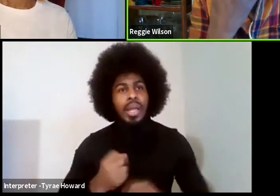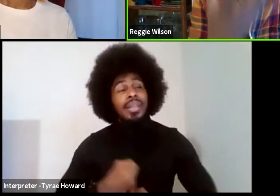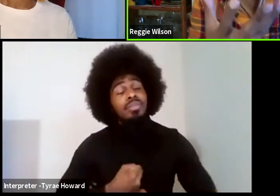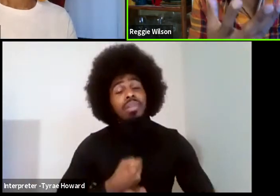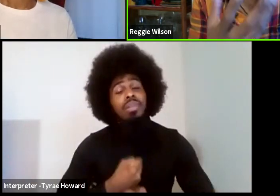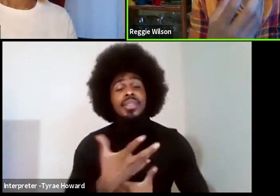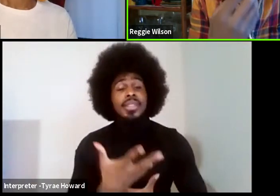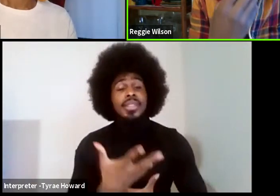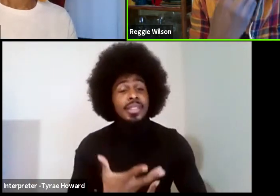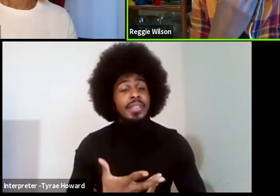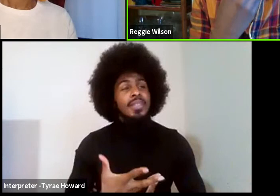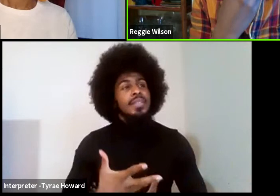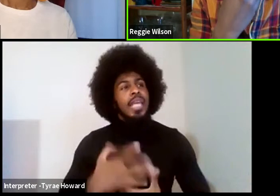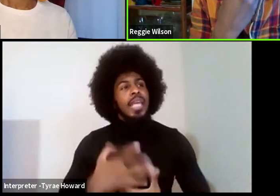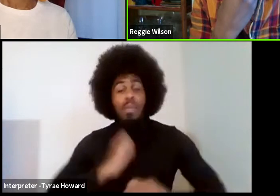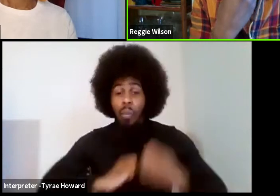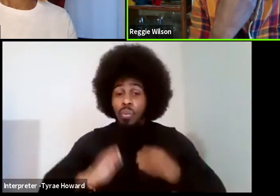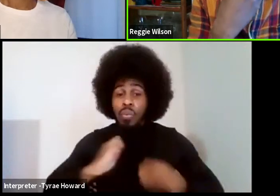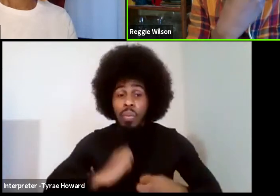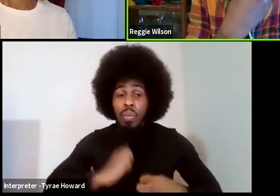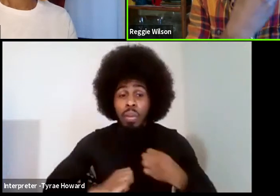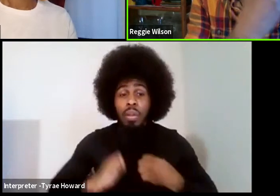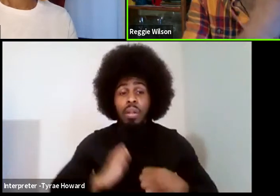expressive, emotional,